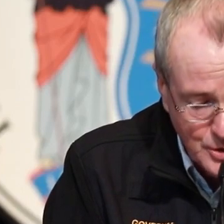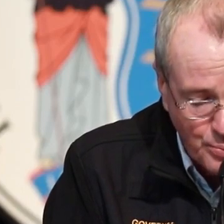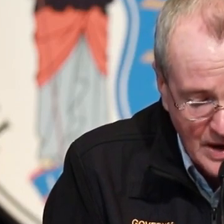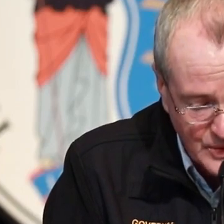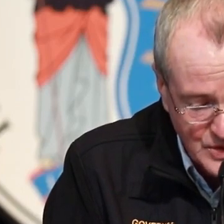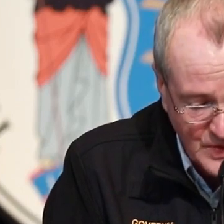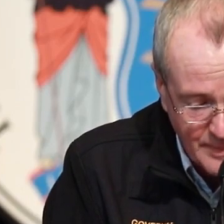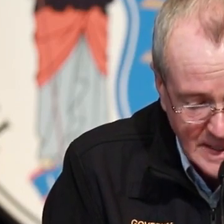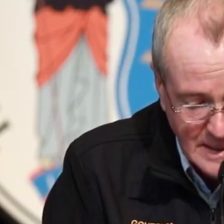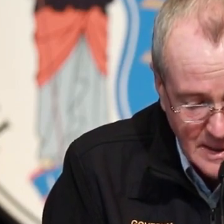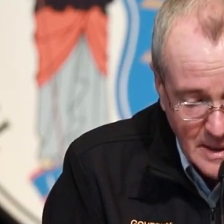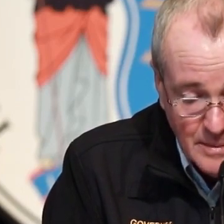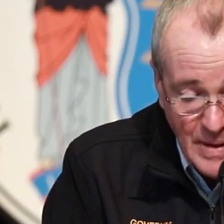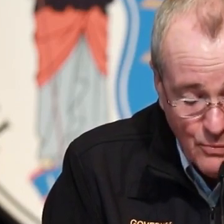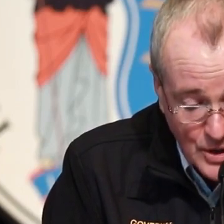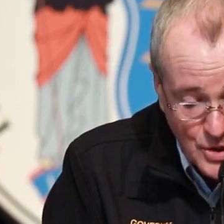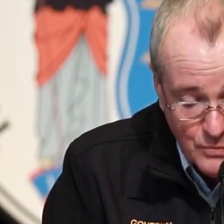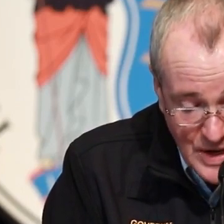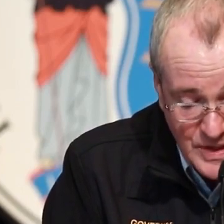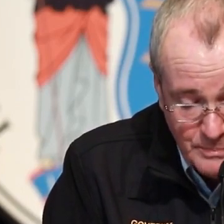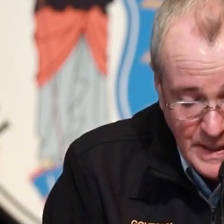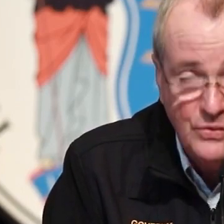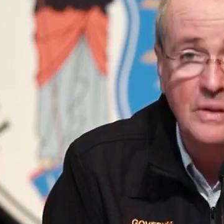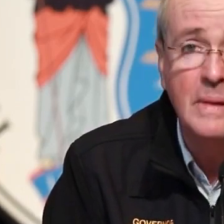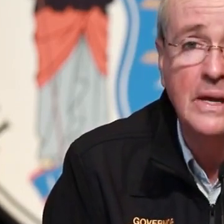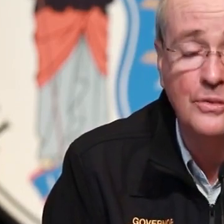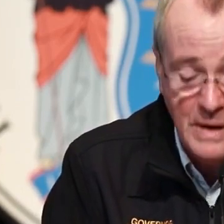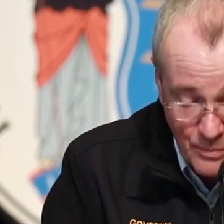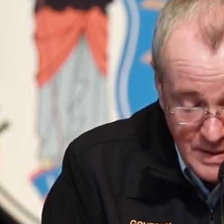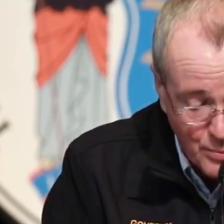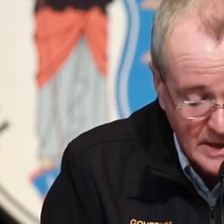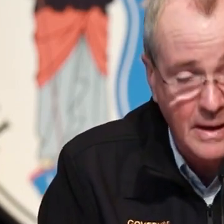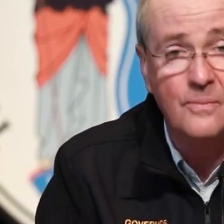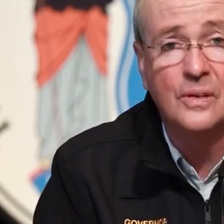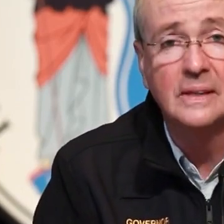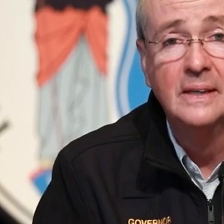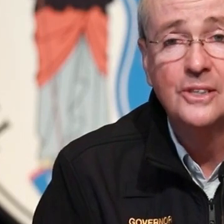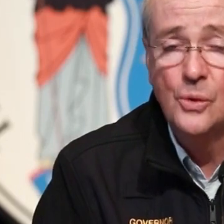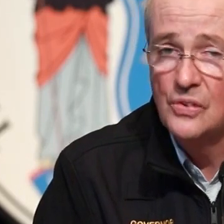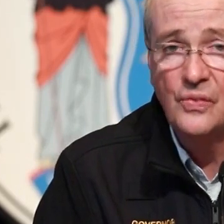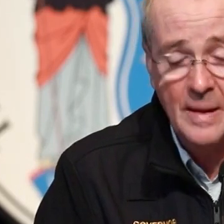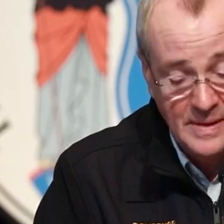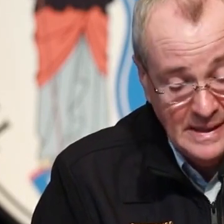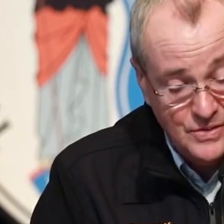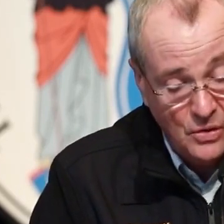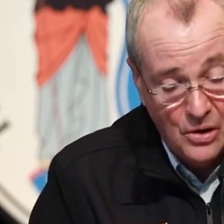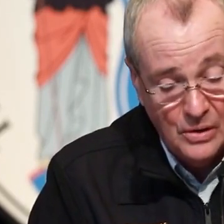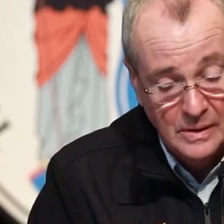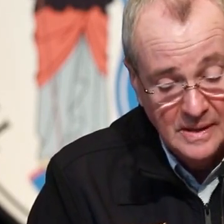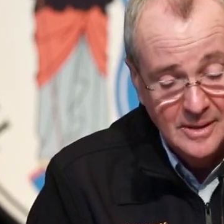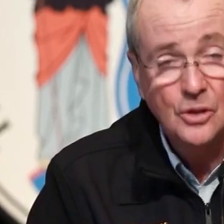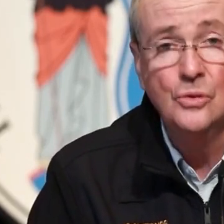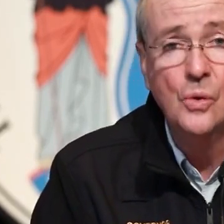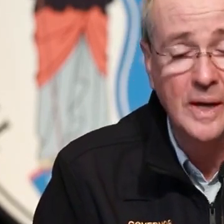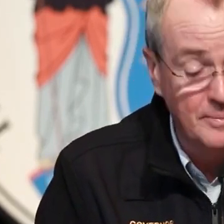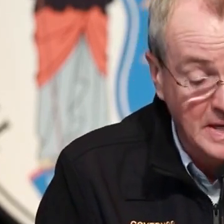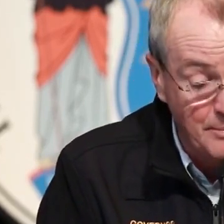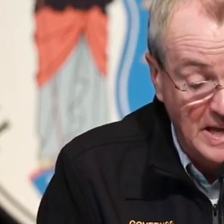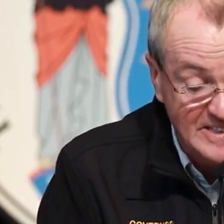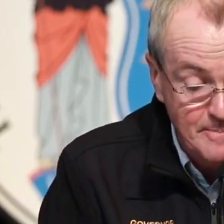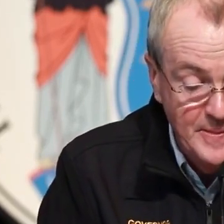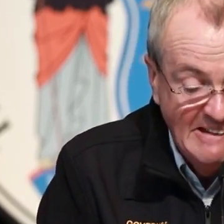heart as you pray for this family. May Richard rest in peace, and may his memory bring comfort to his family and to all who knew